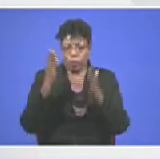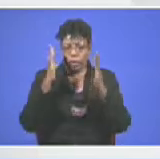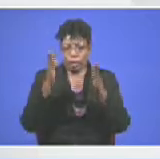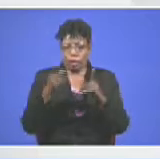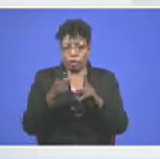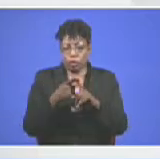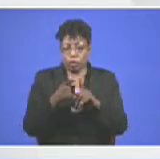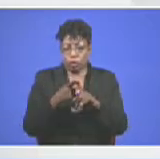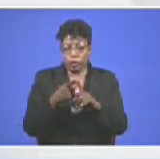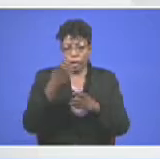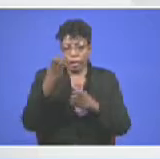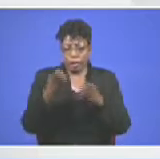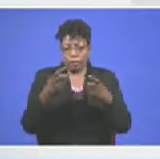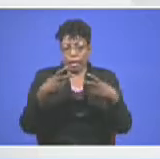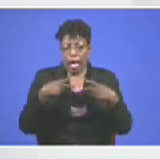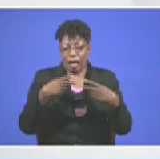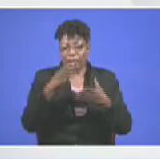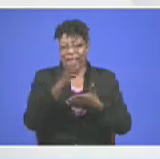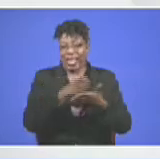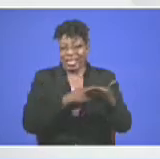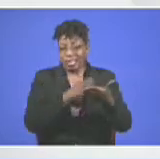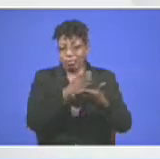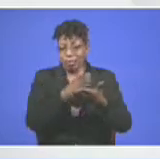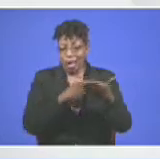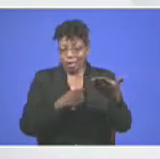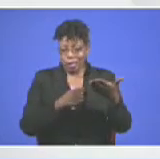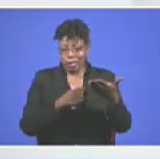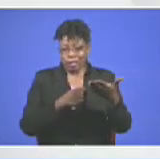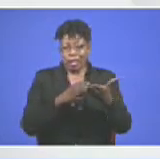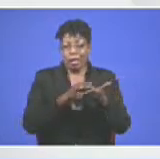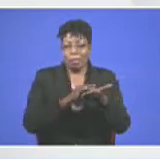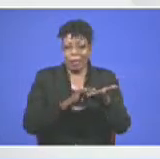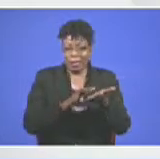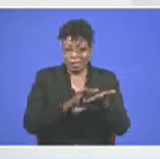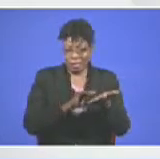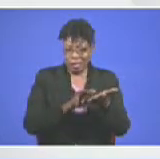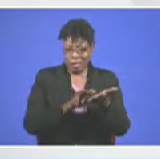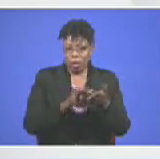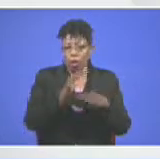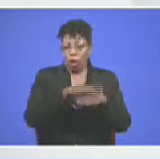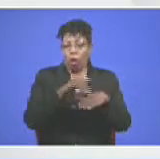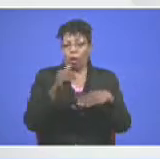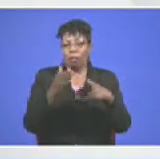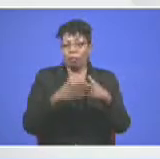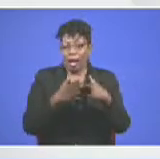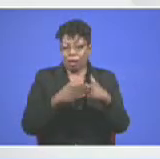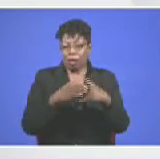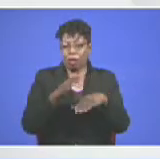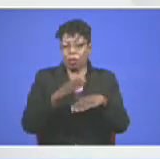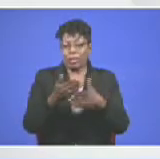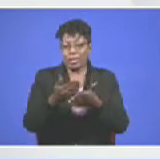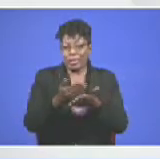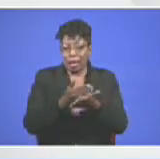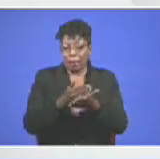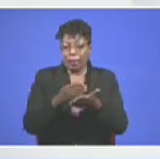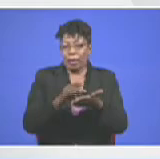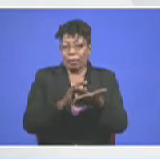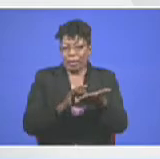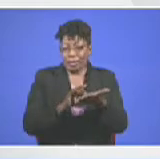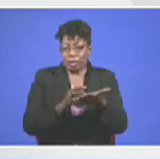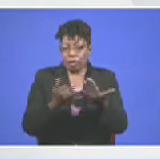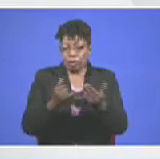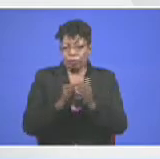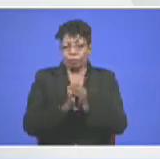not they're expired medications or recalled medications possibly being displayed, etc. But